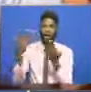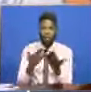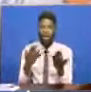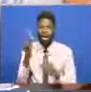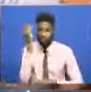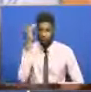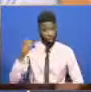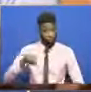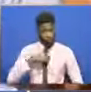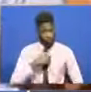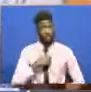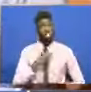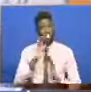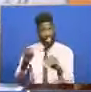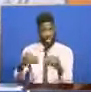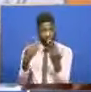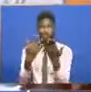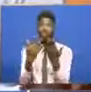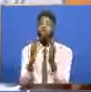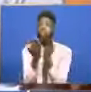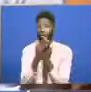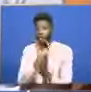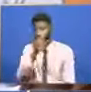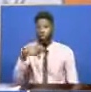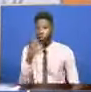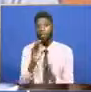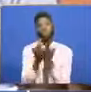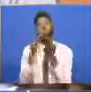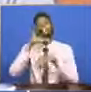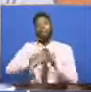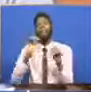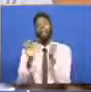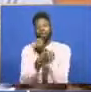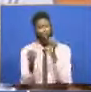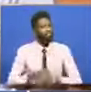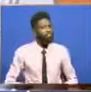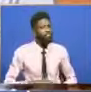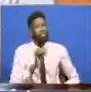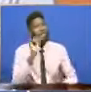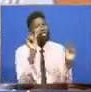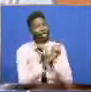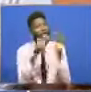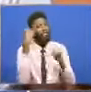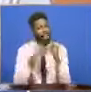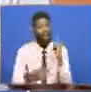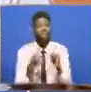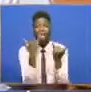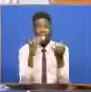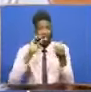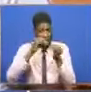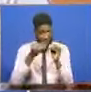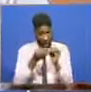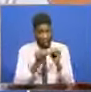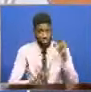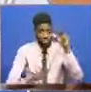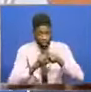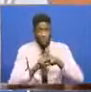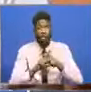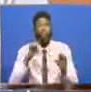books for them raised that they can't afford books. Mm. In conclusion, does it, the statistics that are actually coming out, in Busia, for instance,